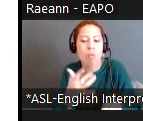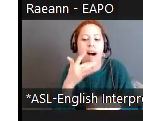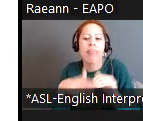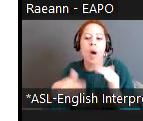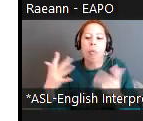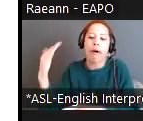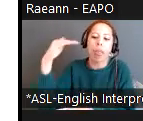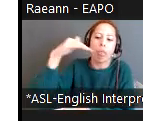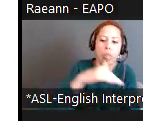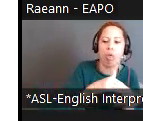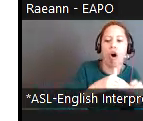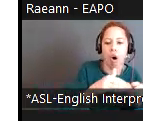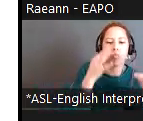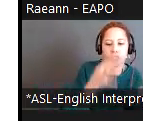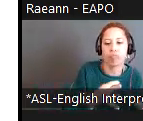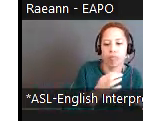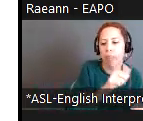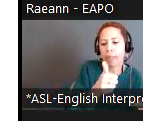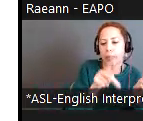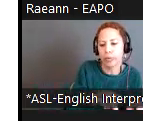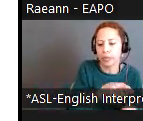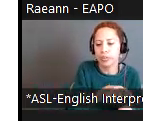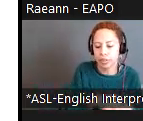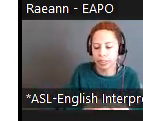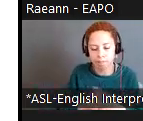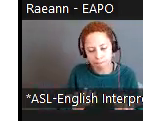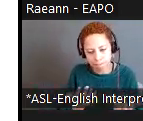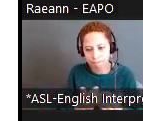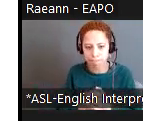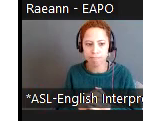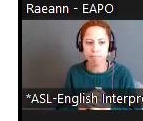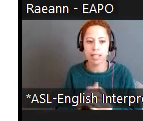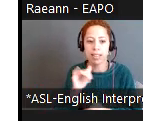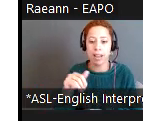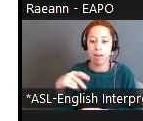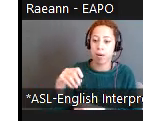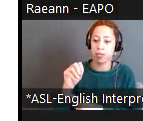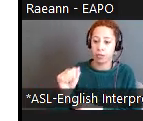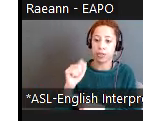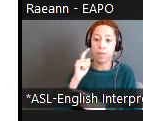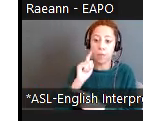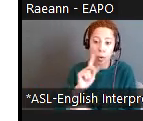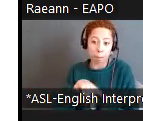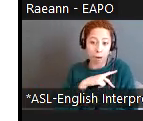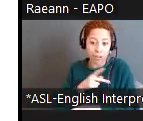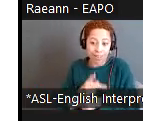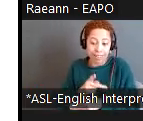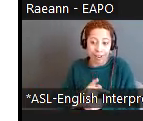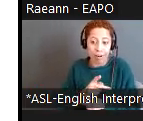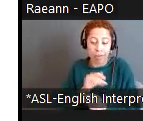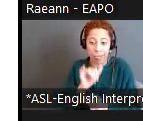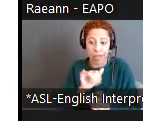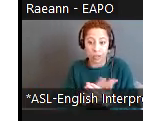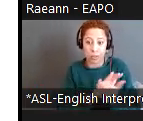This is so important because the power of attorney for personal care only kicks in once the person is